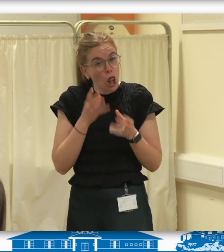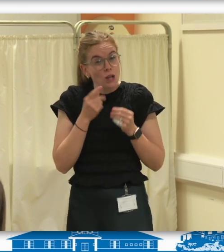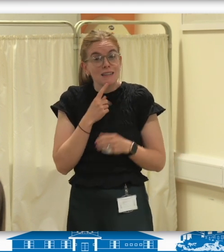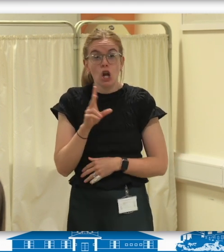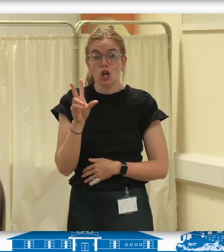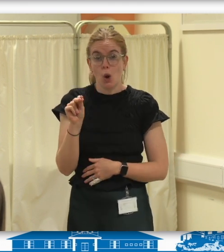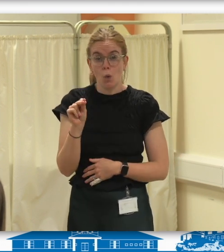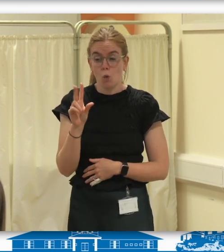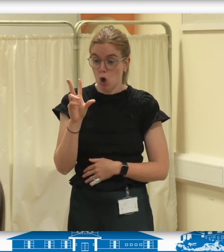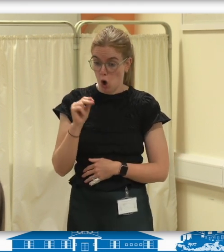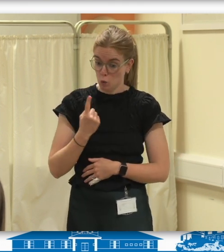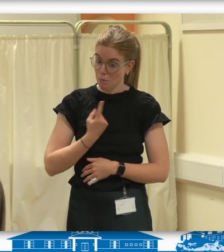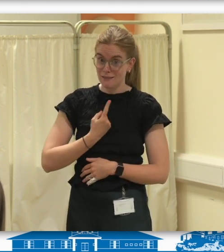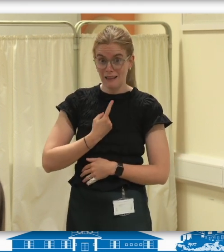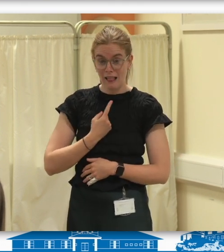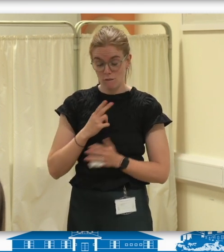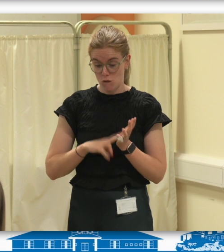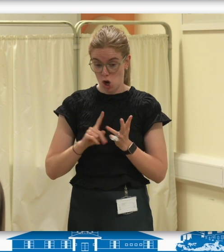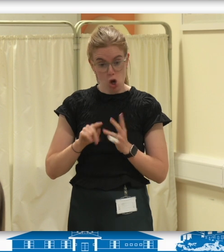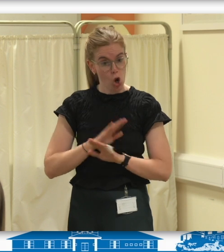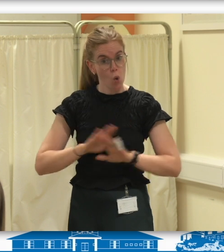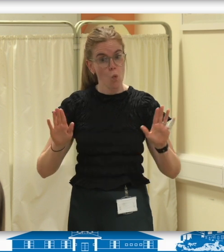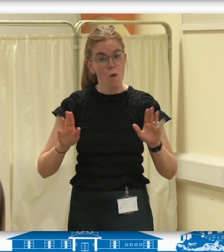to myself and no to others.